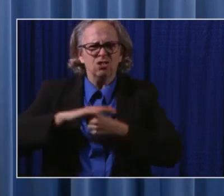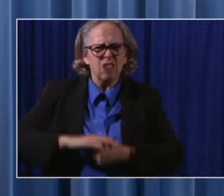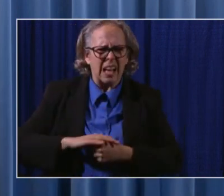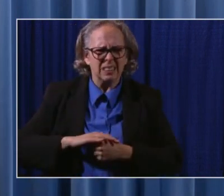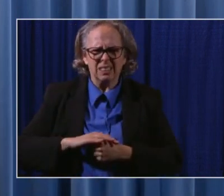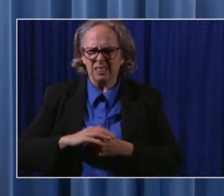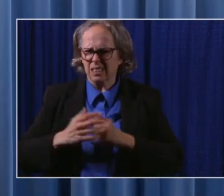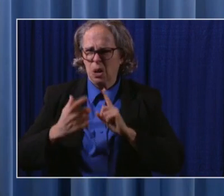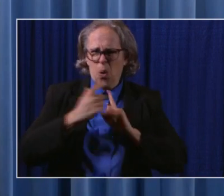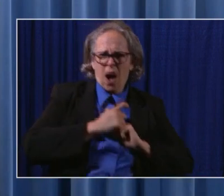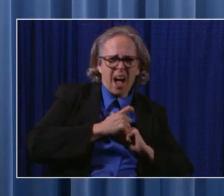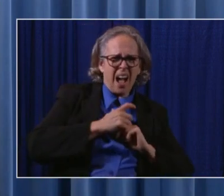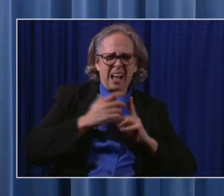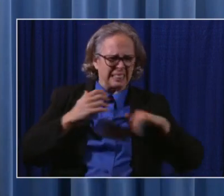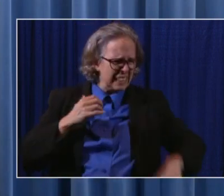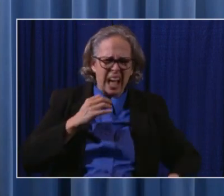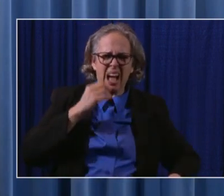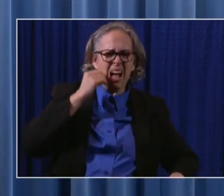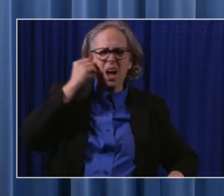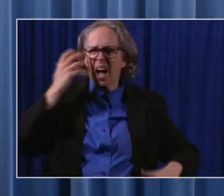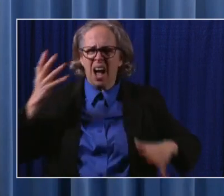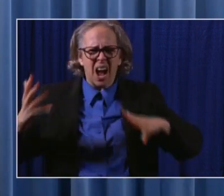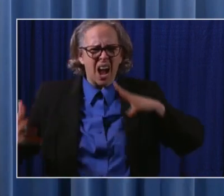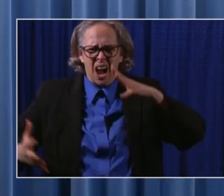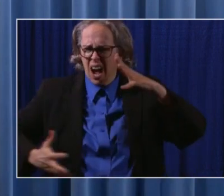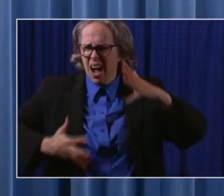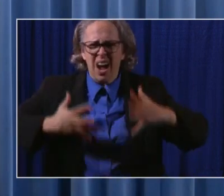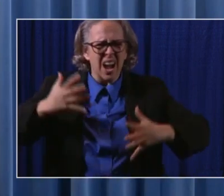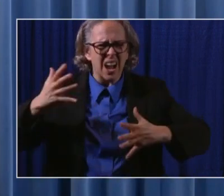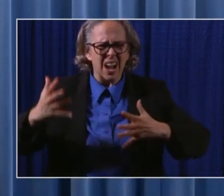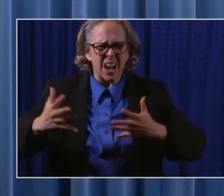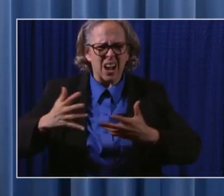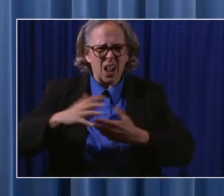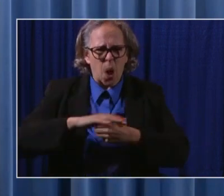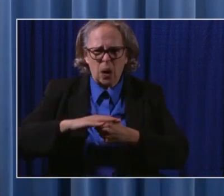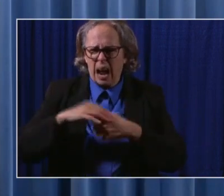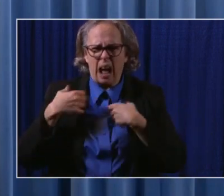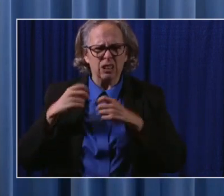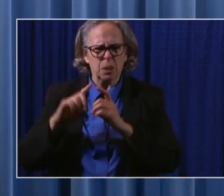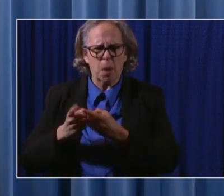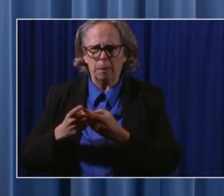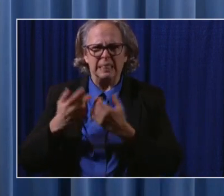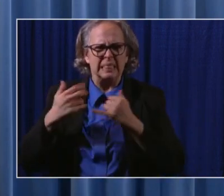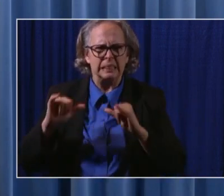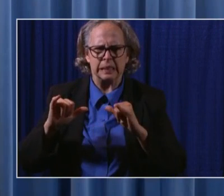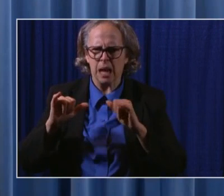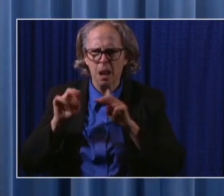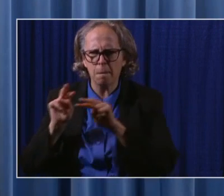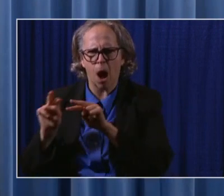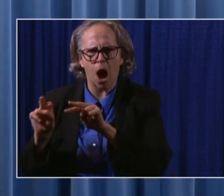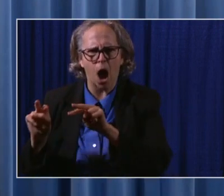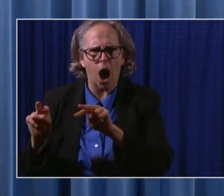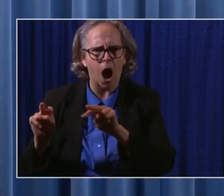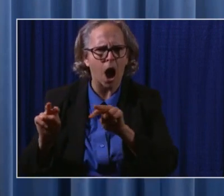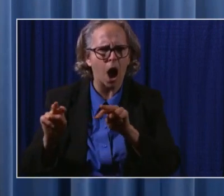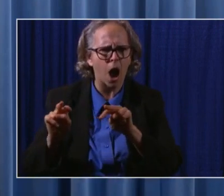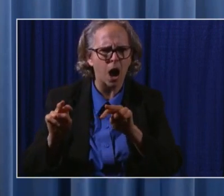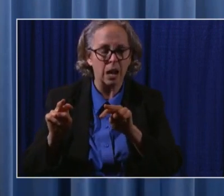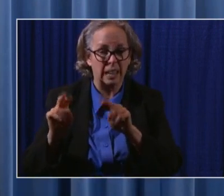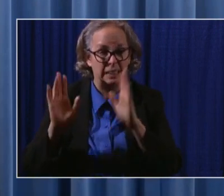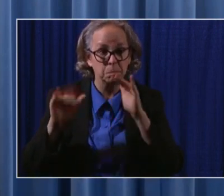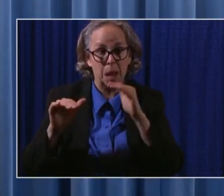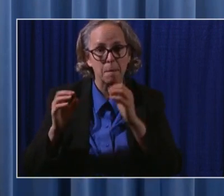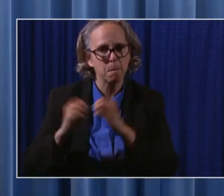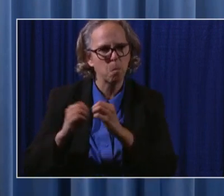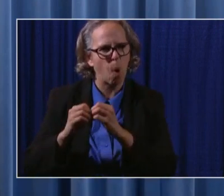The local health department's team is still monitoring people who were exposed, and they expect to learn of additional COVID-19 cases stemming from